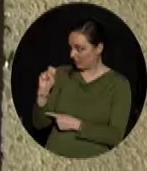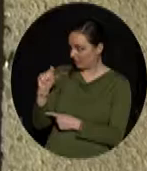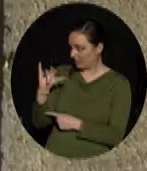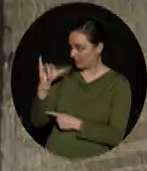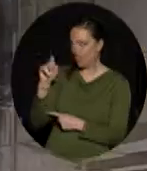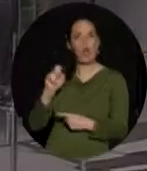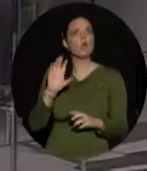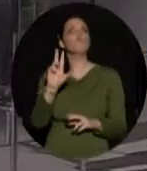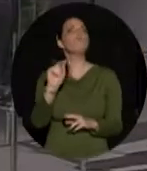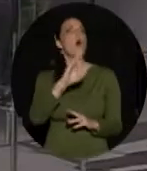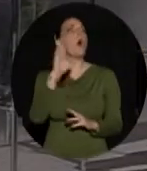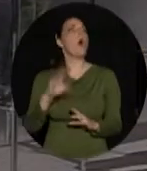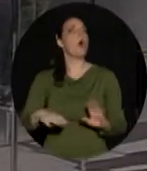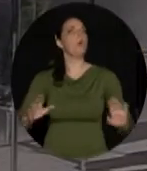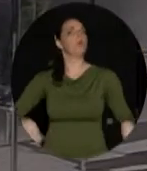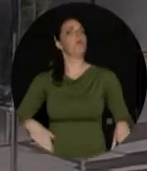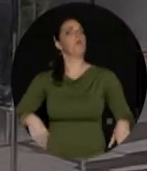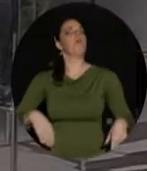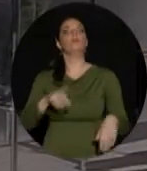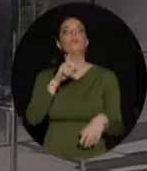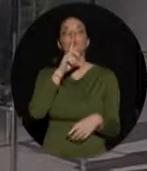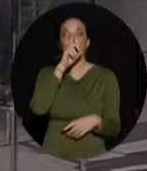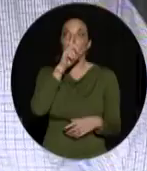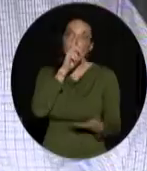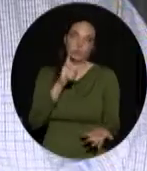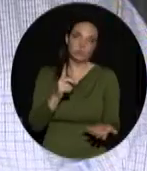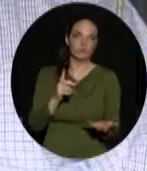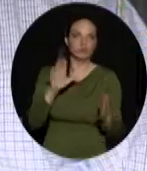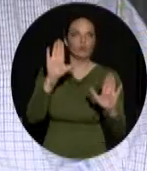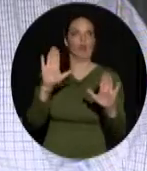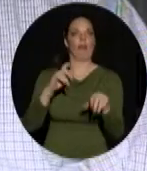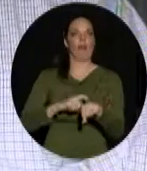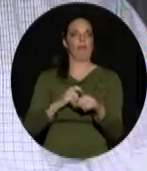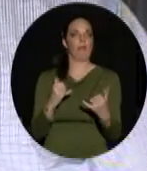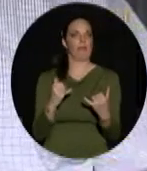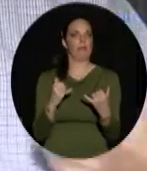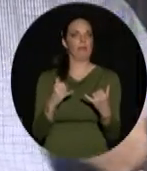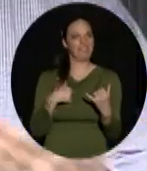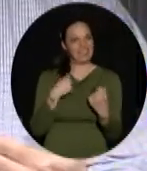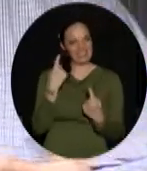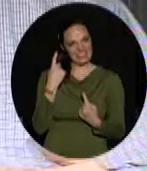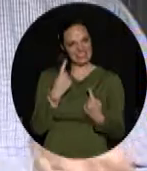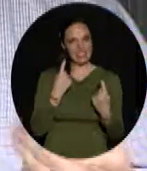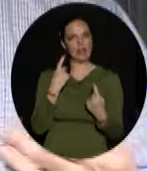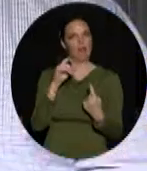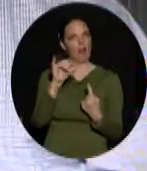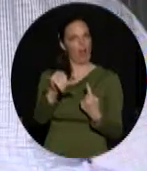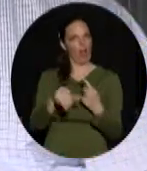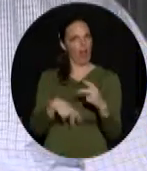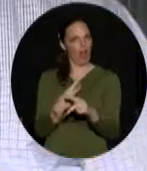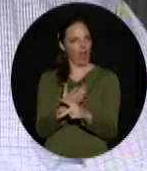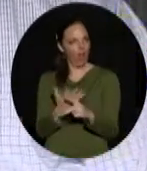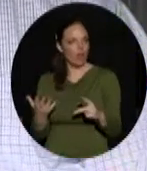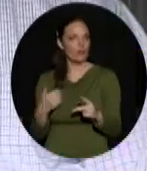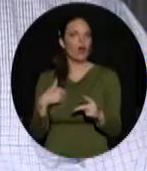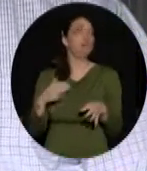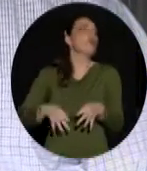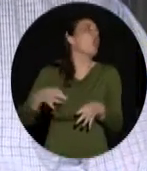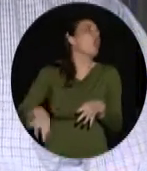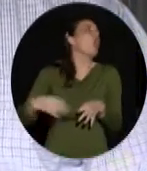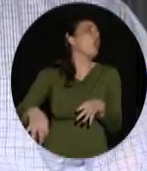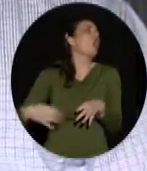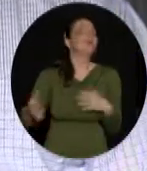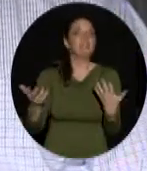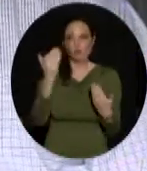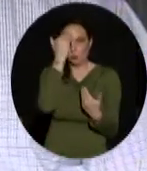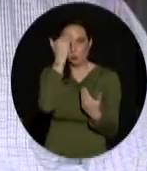to insulate. It's never too late. It certainly is a great time to think about those sorts of things that maybe you've been putting off for a while, knowing